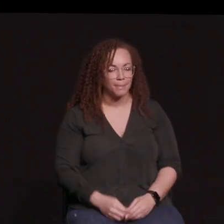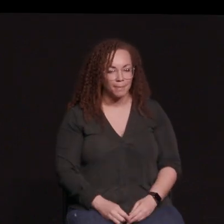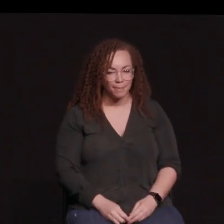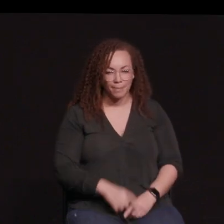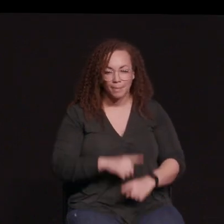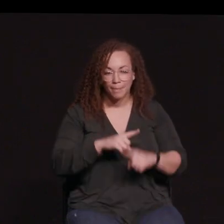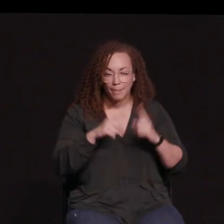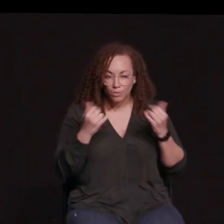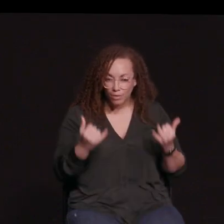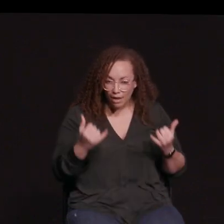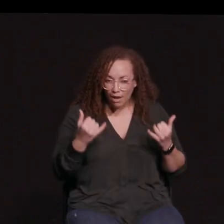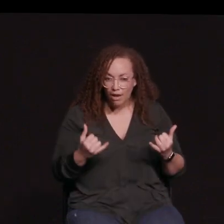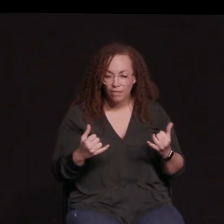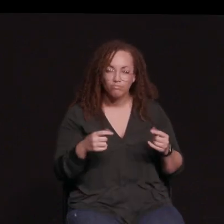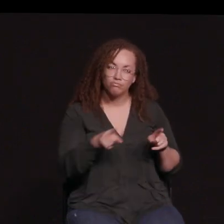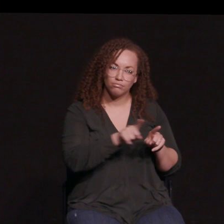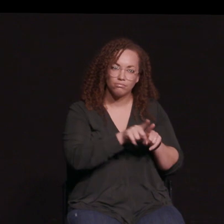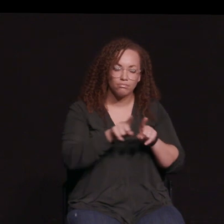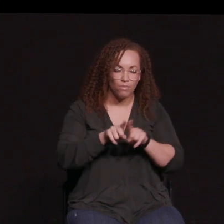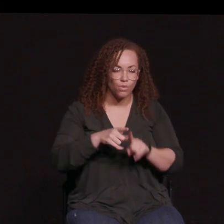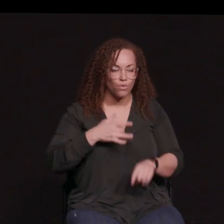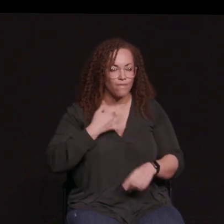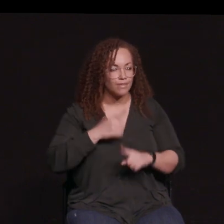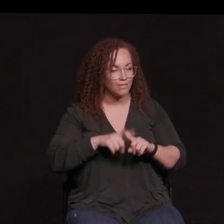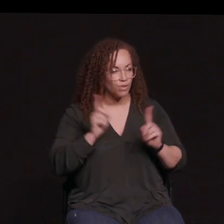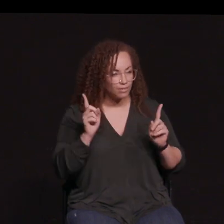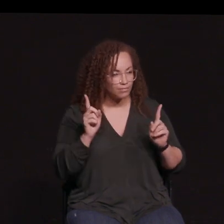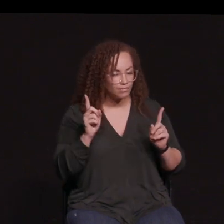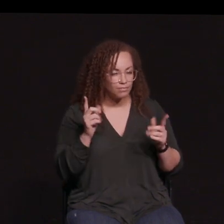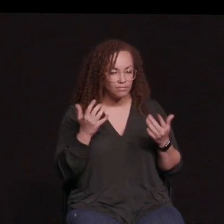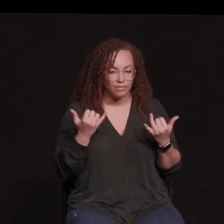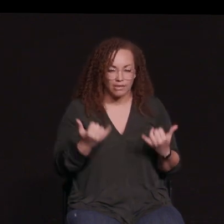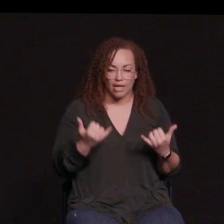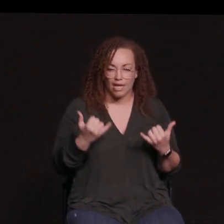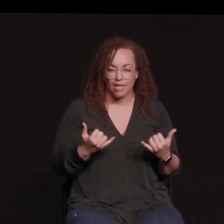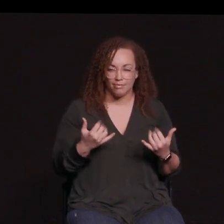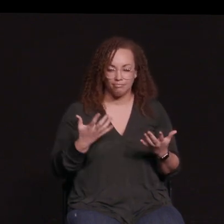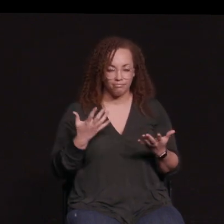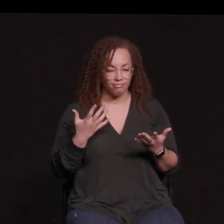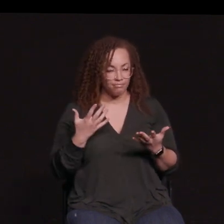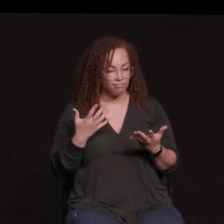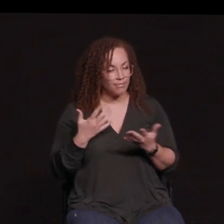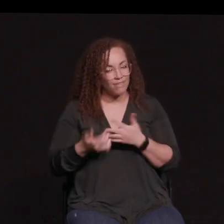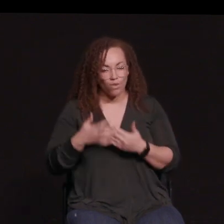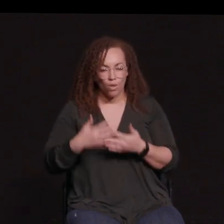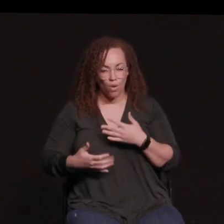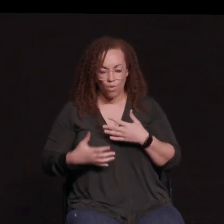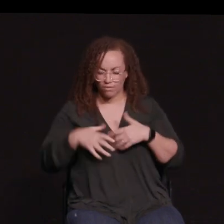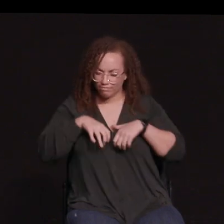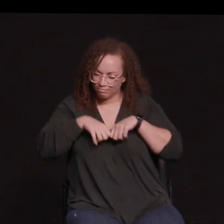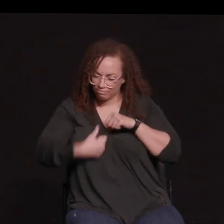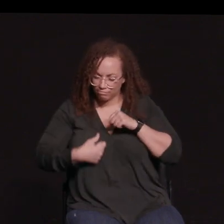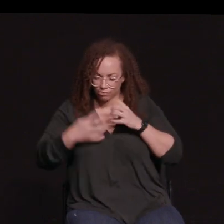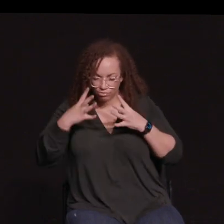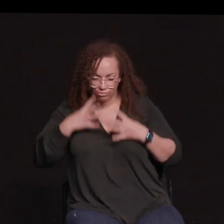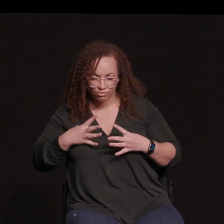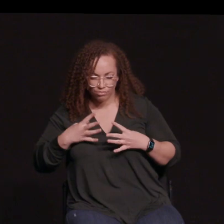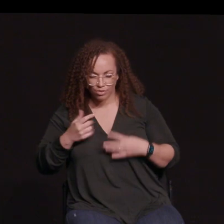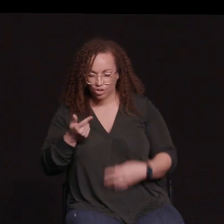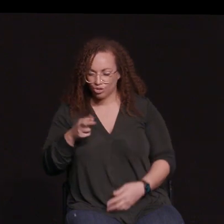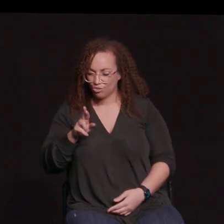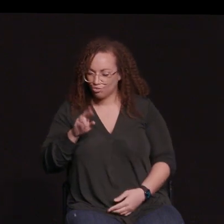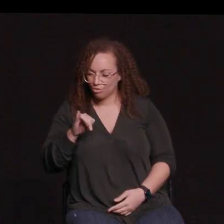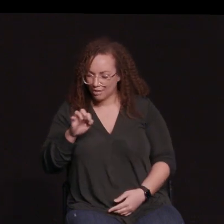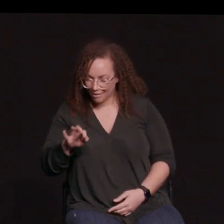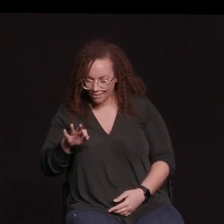But today also feels different. Today, even as the grief feels palpable, I